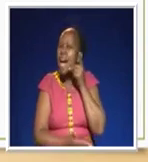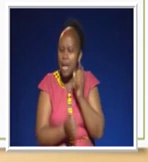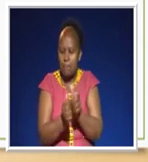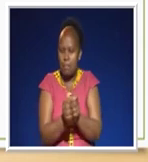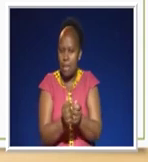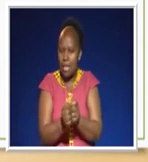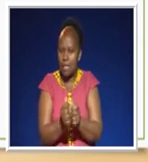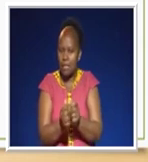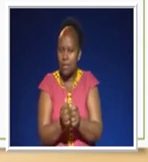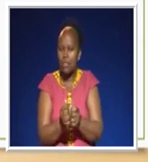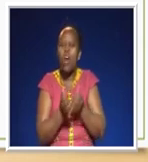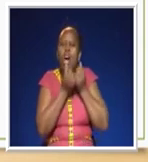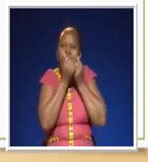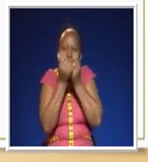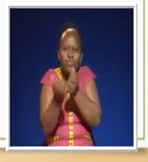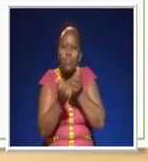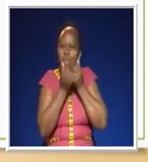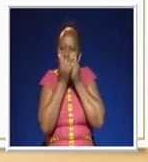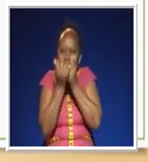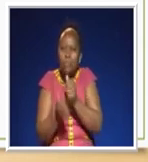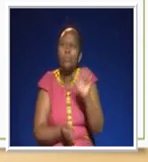or sugarcane stalks.